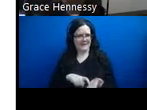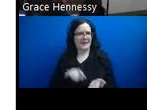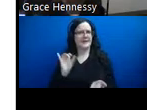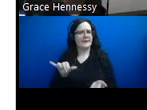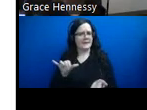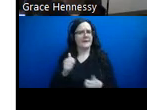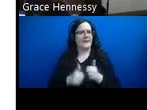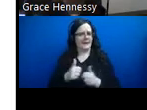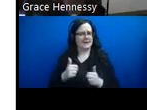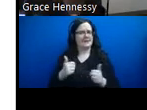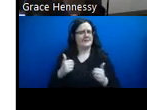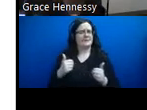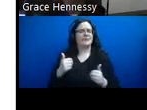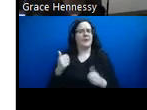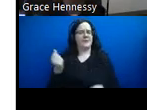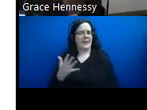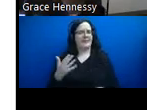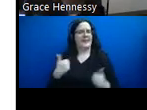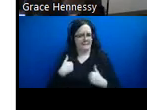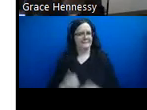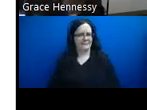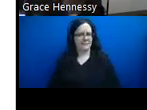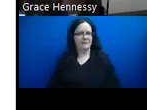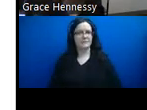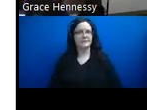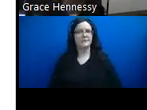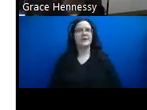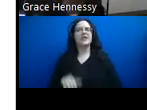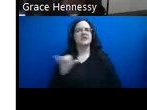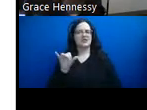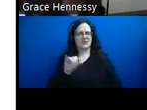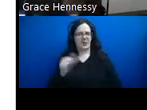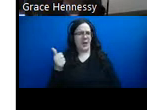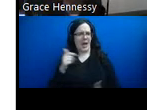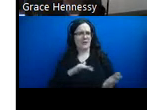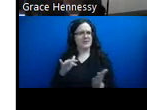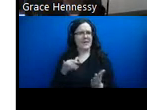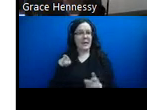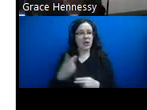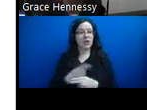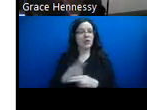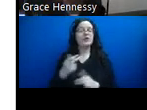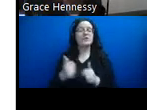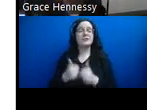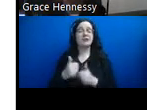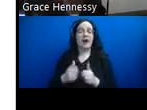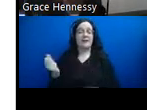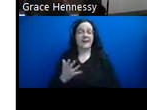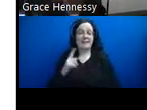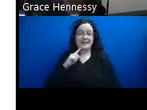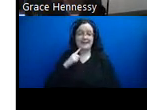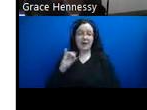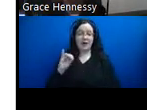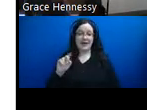gambling. Similar to what the Mogadam study did, they used the problem gambling severity index scores